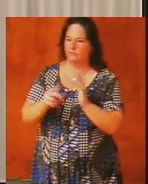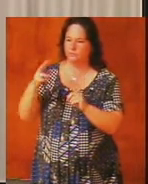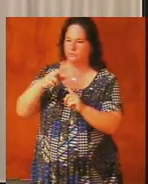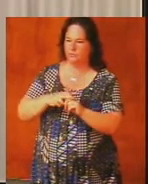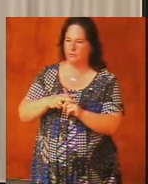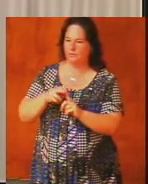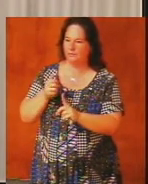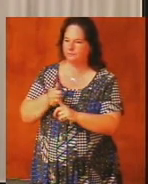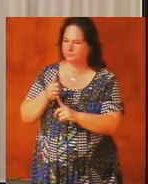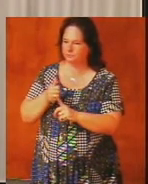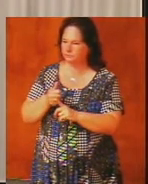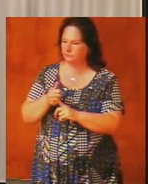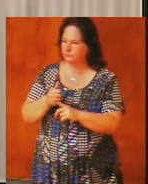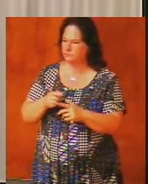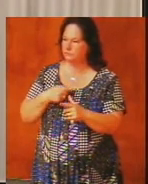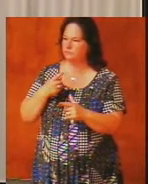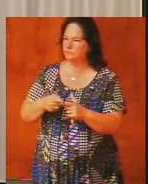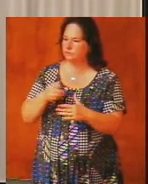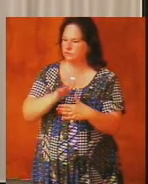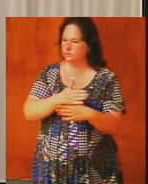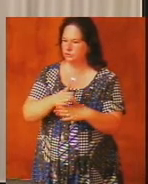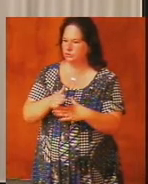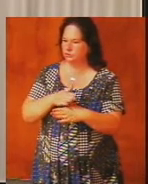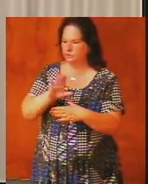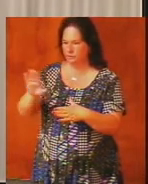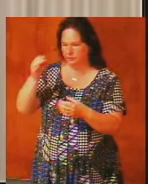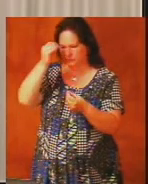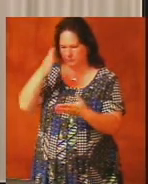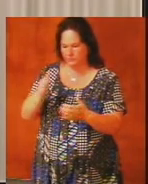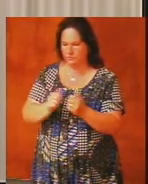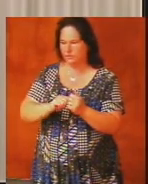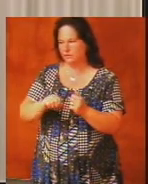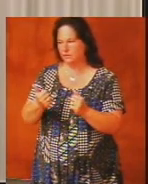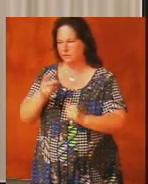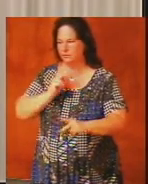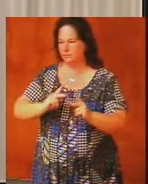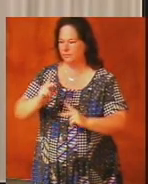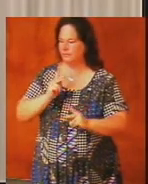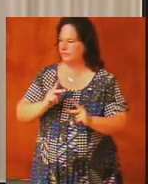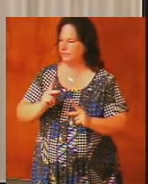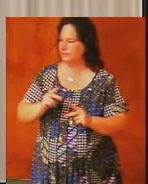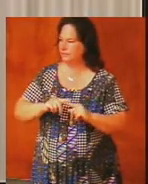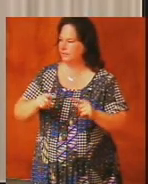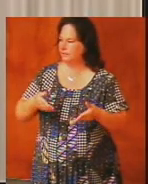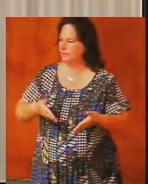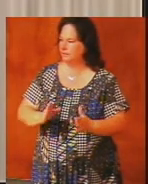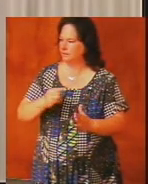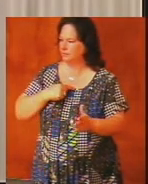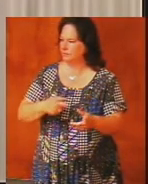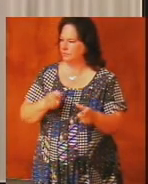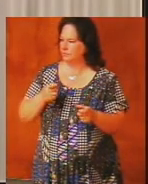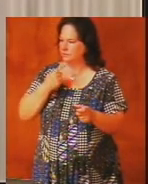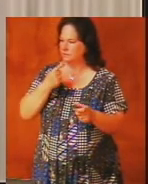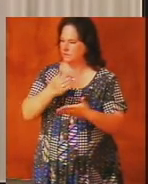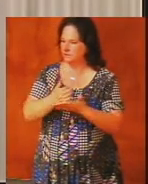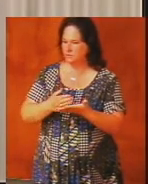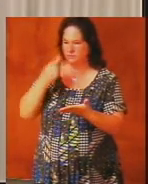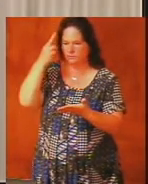you. And then share your insights with others. Well, let me quickly mention some